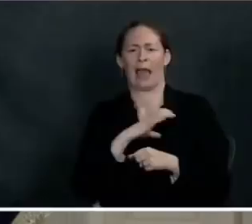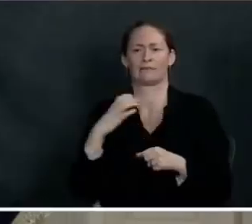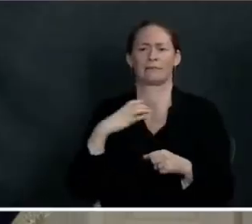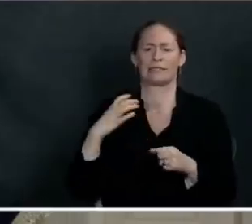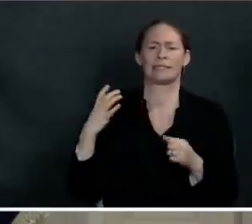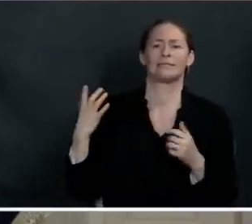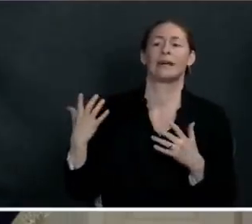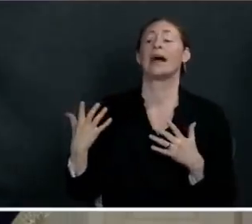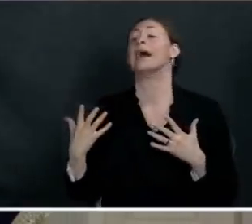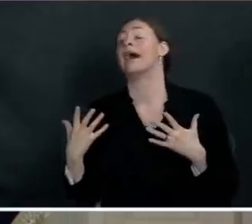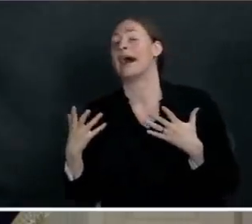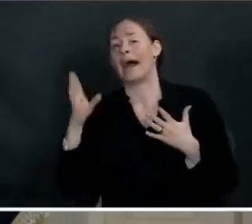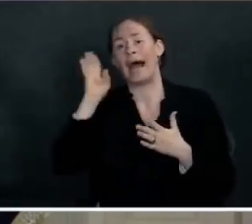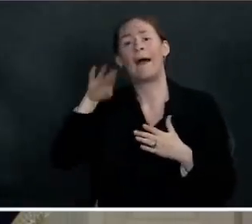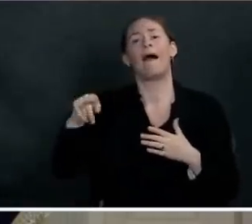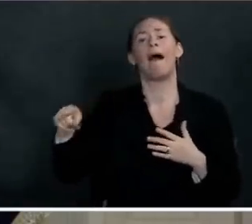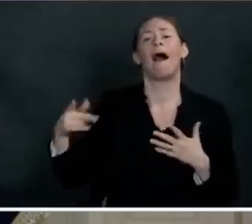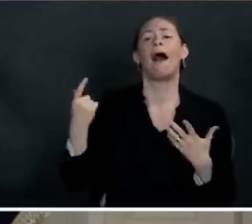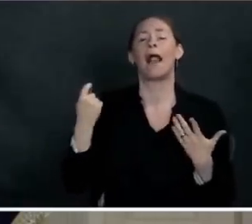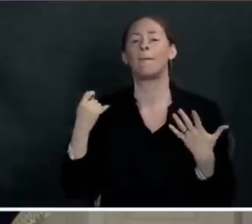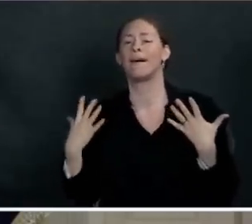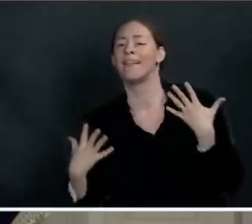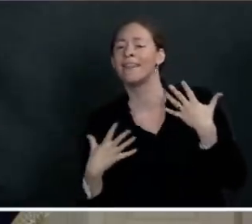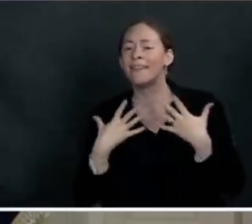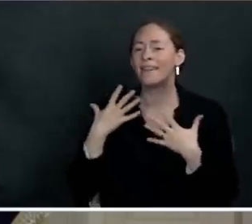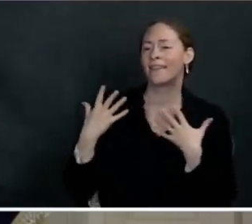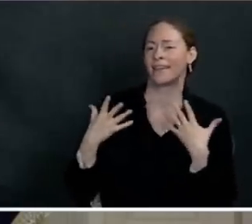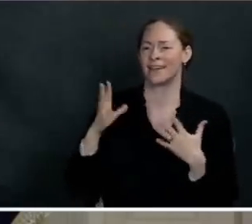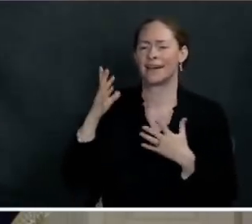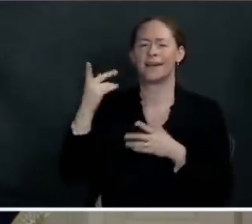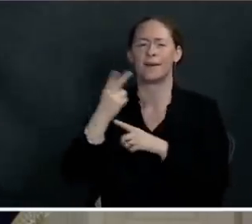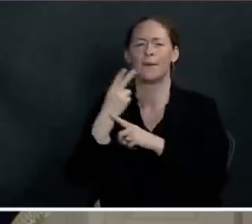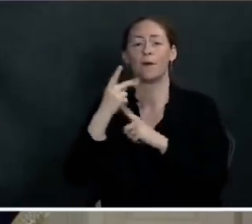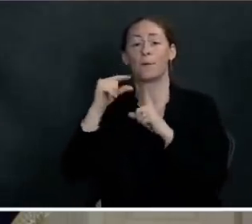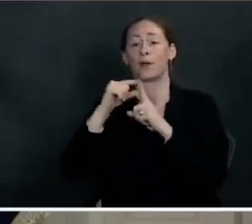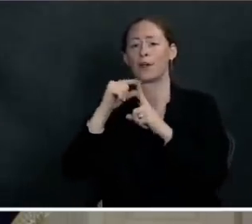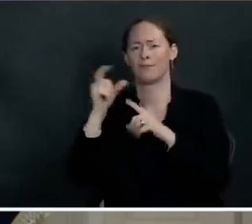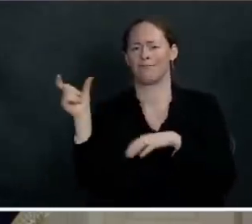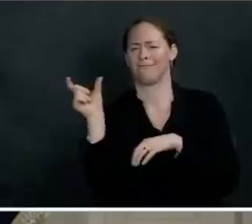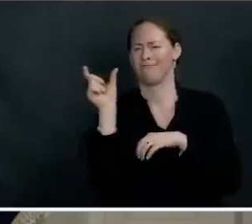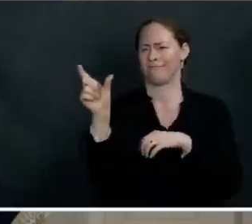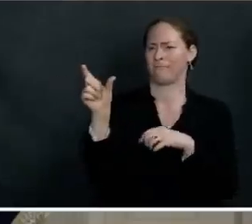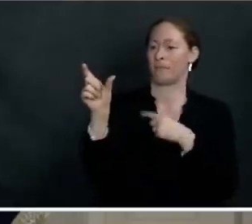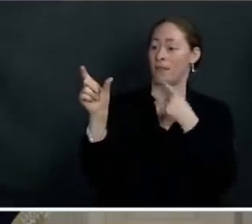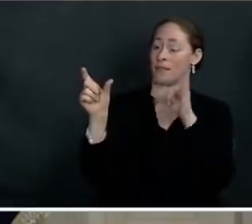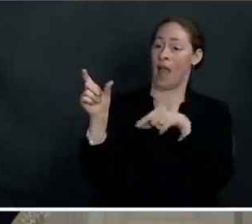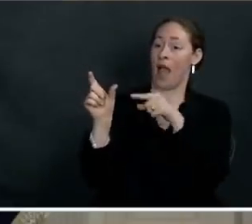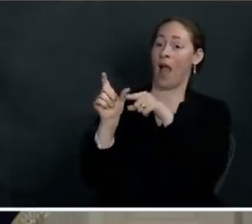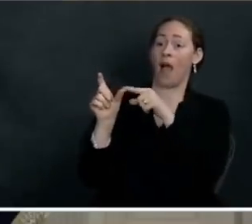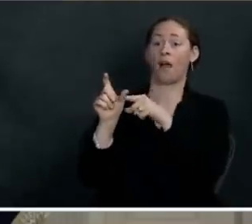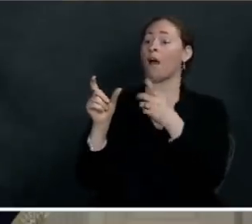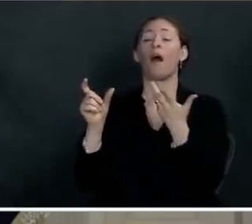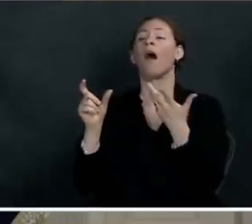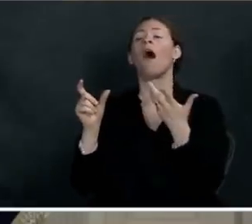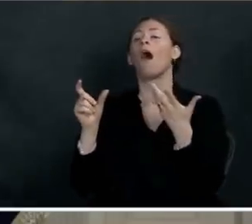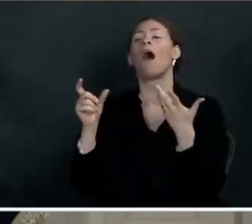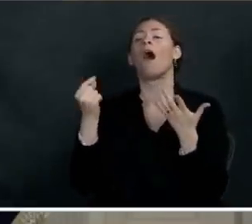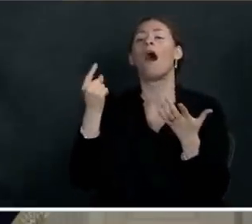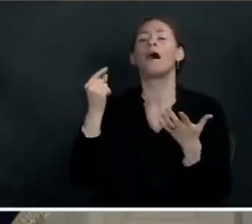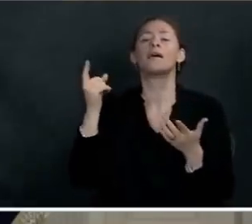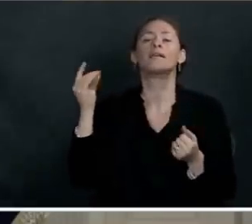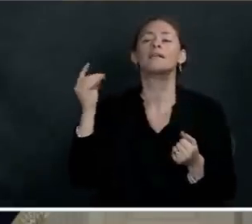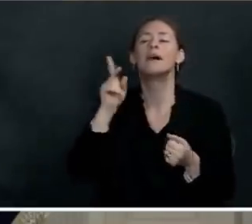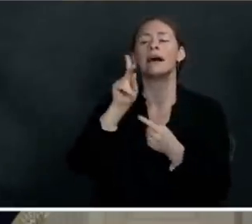he used a very, colorful term to say, wearing a mask, I tell him to kiss my ear, I'm not going to wear a